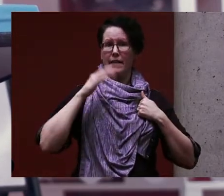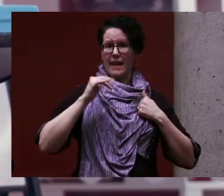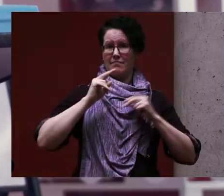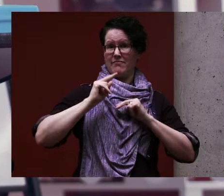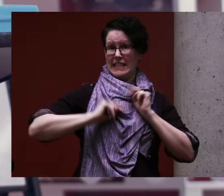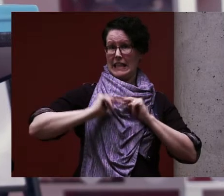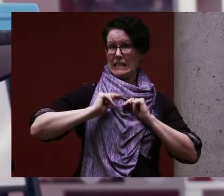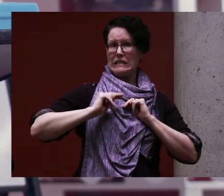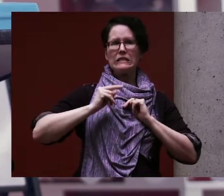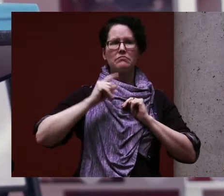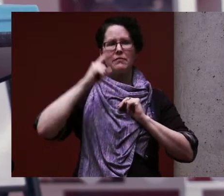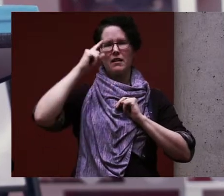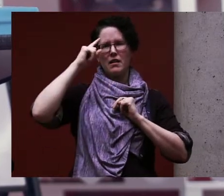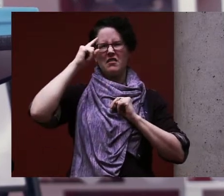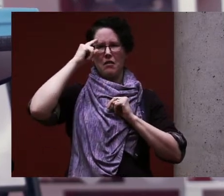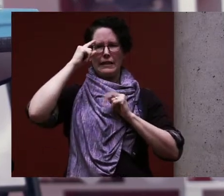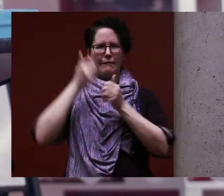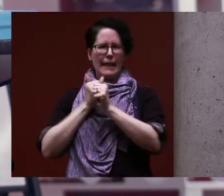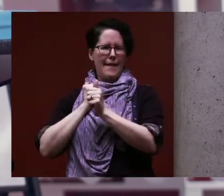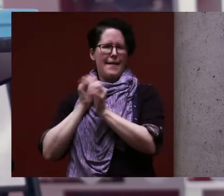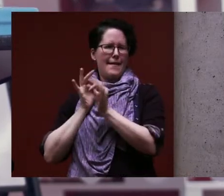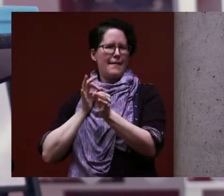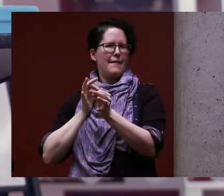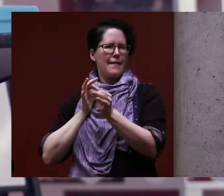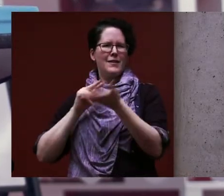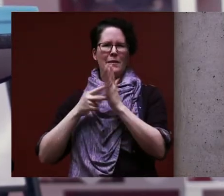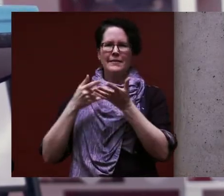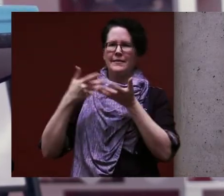So, like Joanne mentioned, it's very hard to have a conversation.